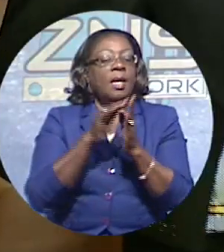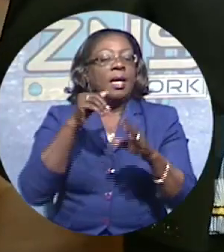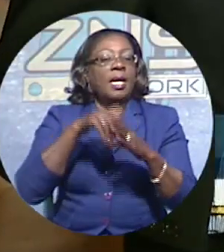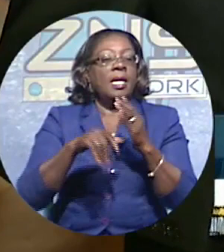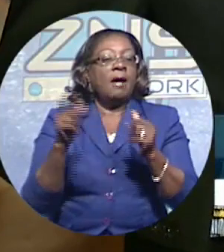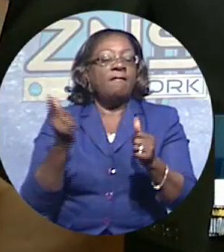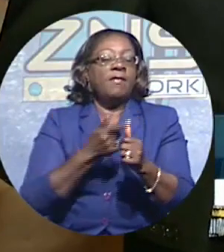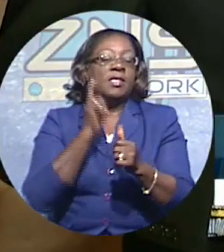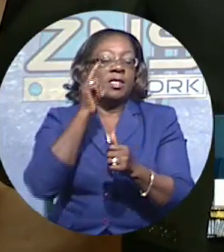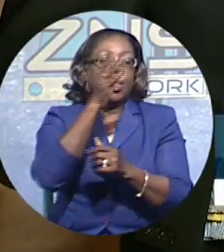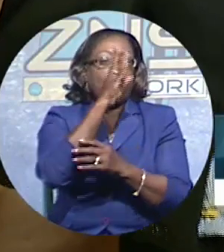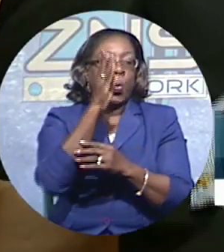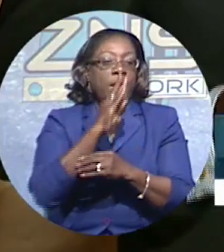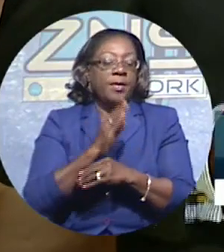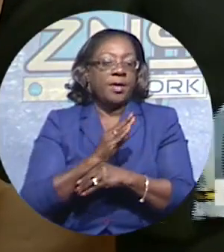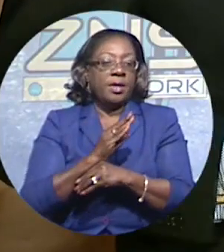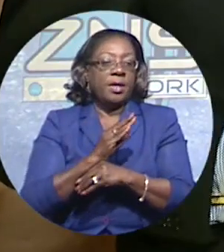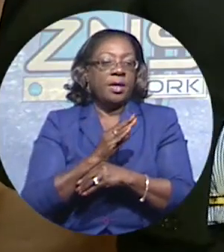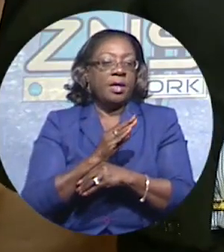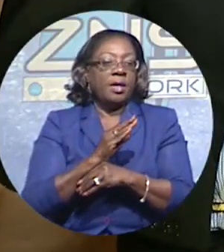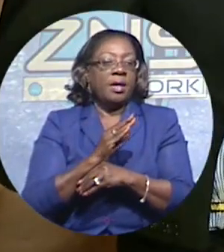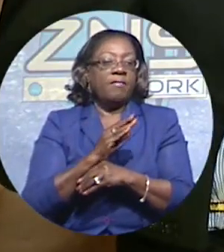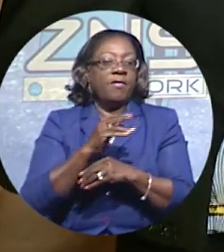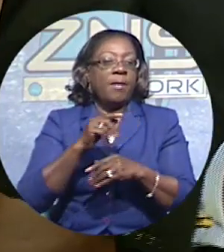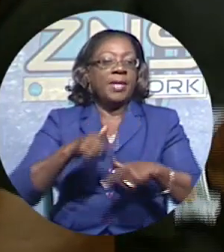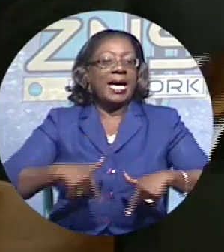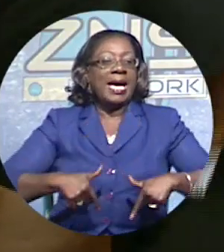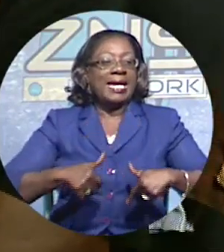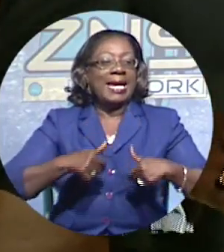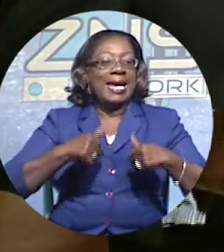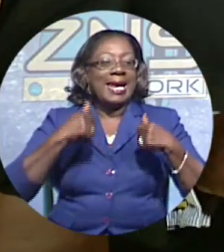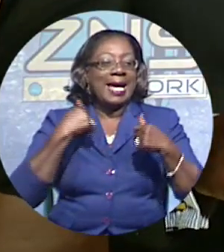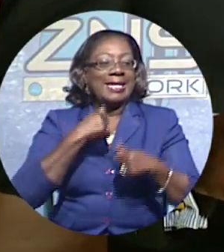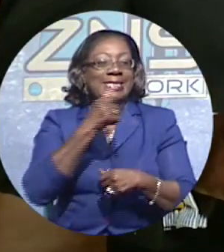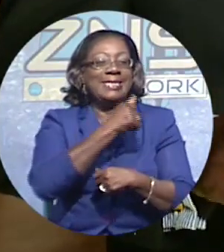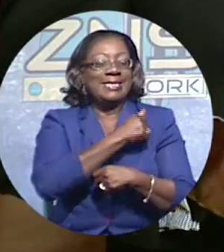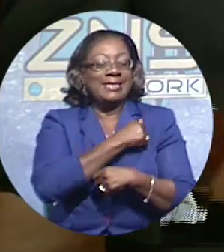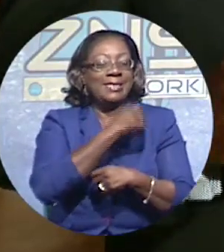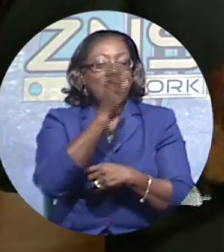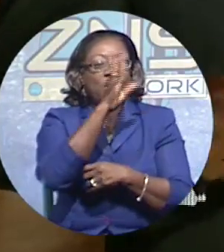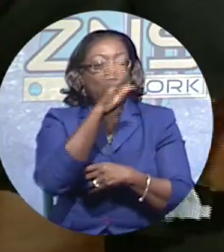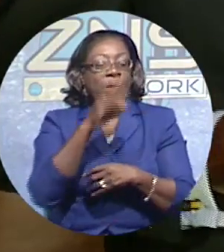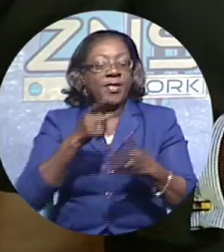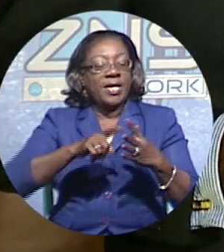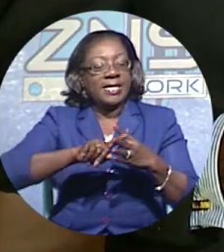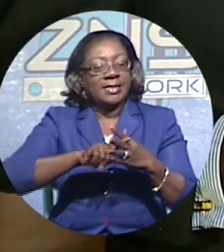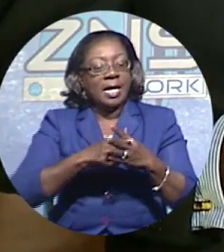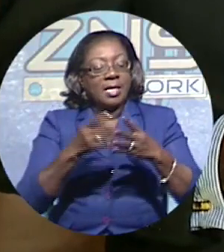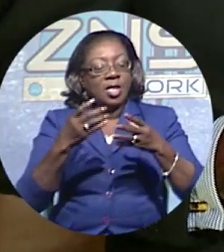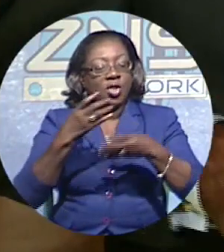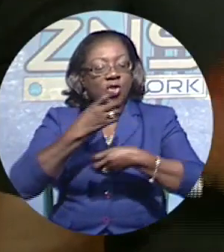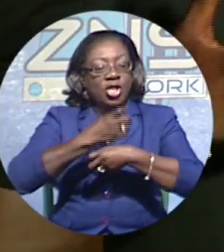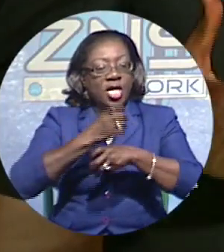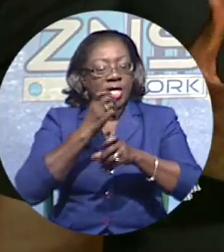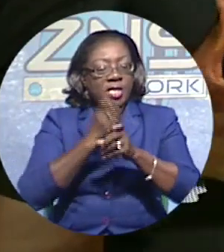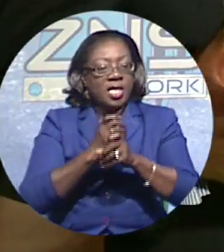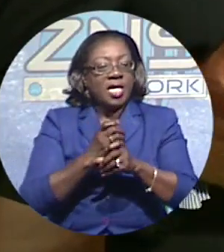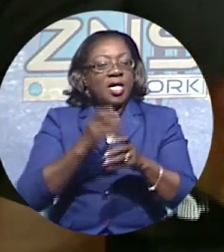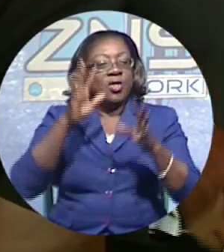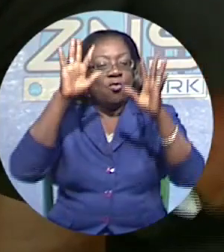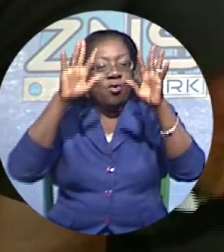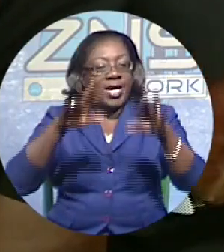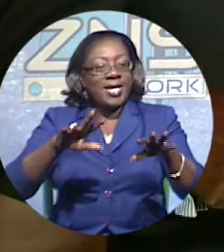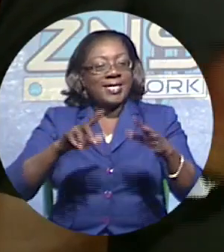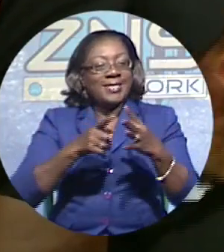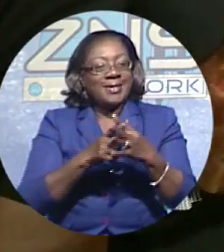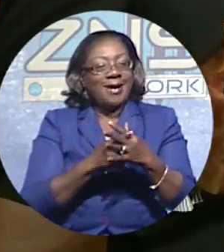In our first look at weather live here from Reno Village at the Atlantis, the weather is beginning to change. We had a few light sprinkles earlier on. Those light